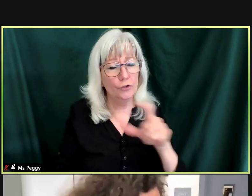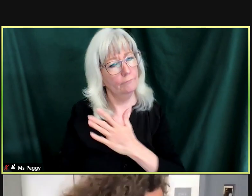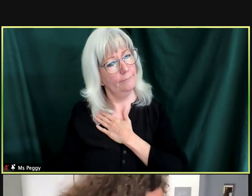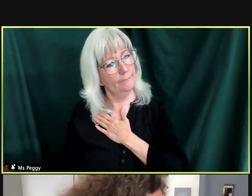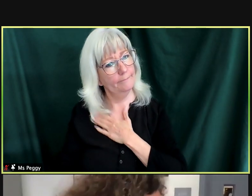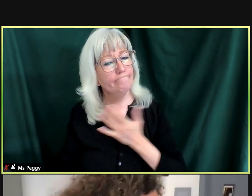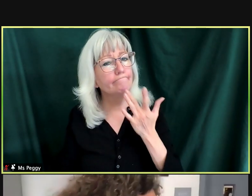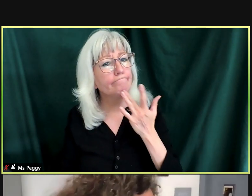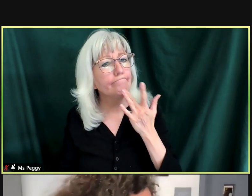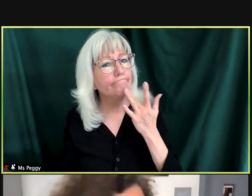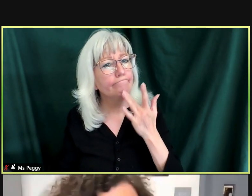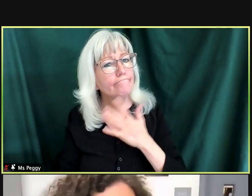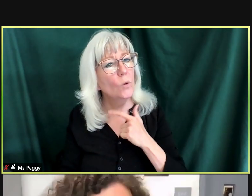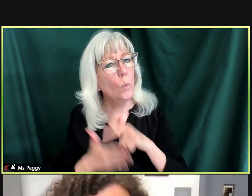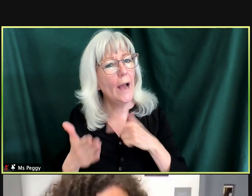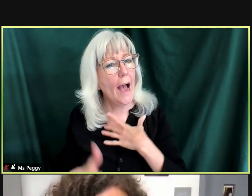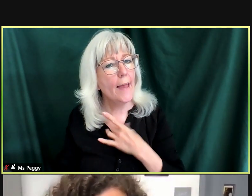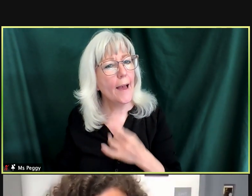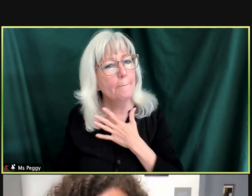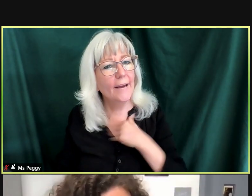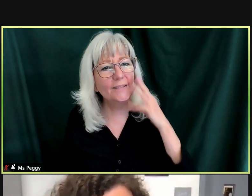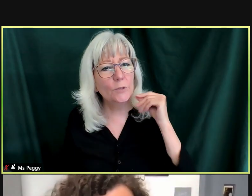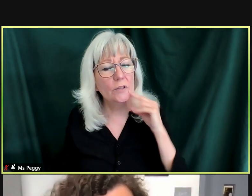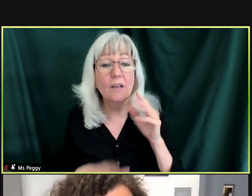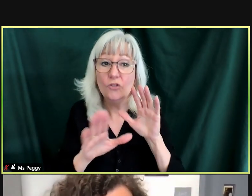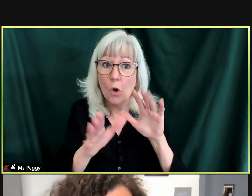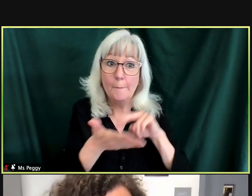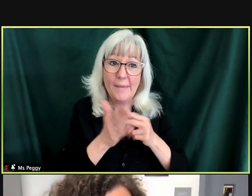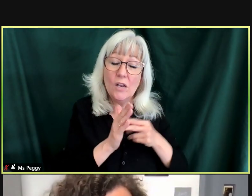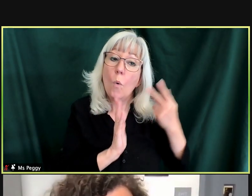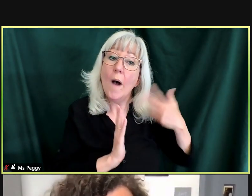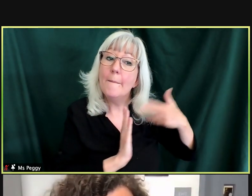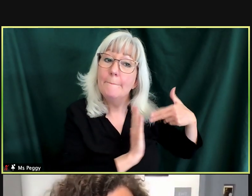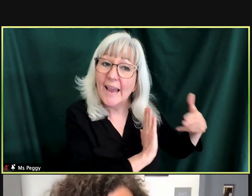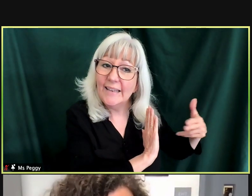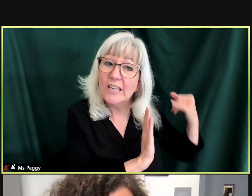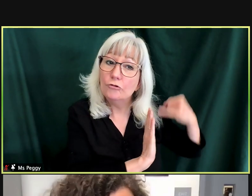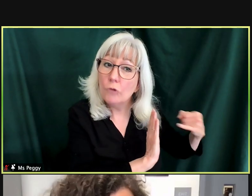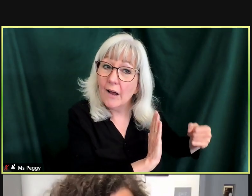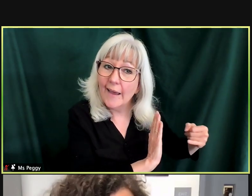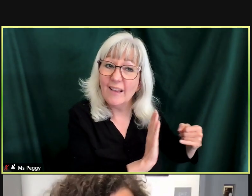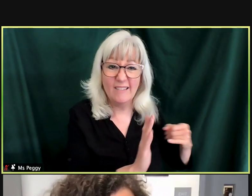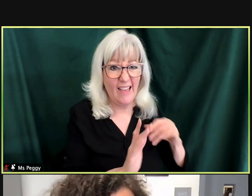So there's a real change in content at the time when Van Gogh is alive.